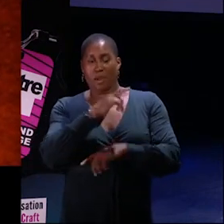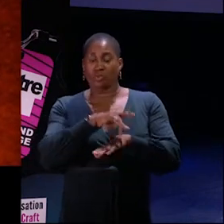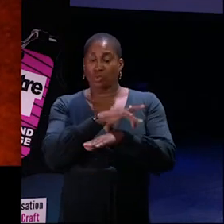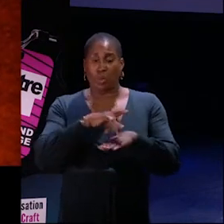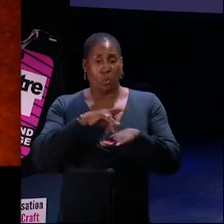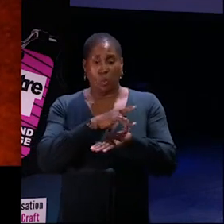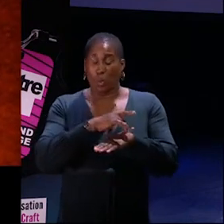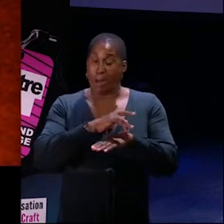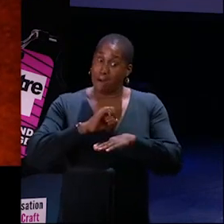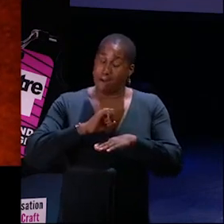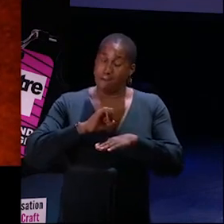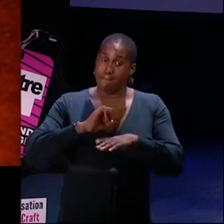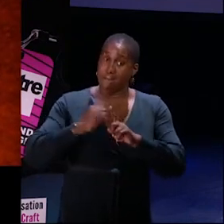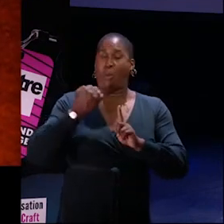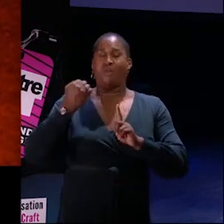about